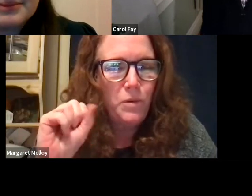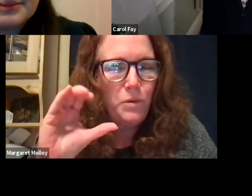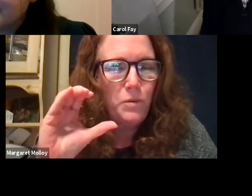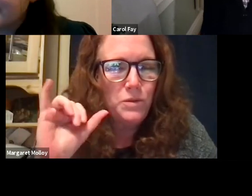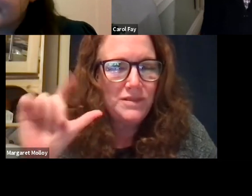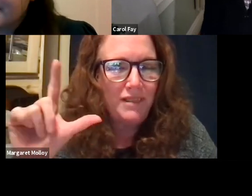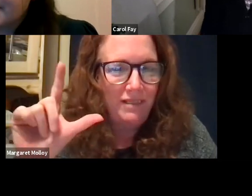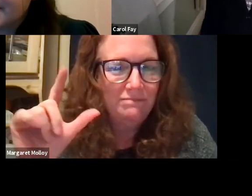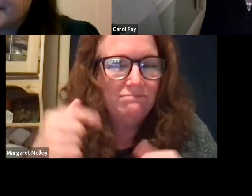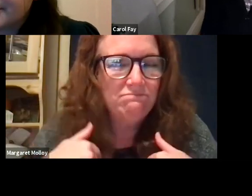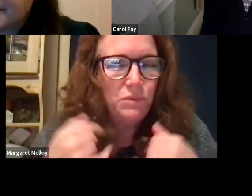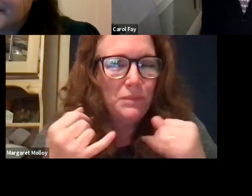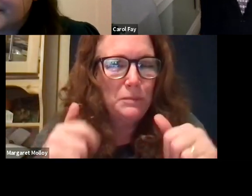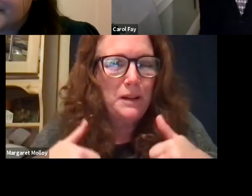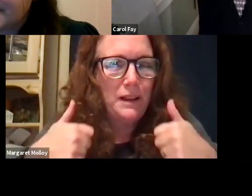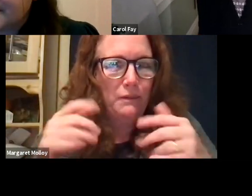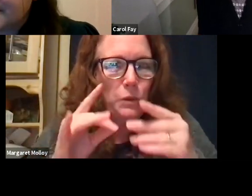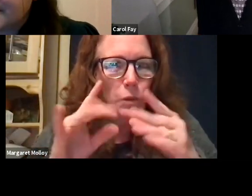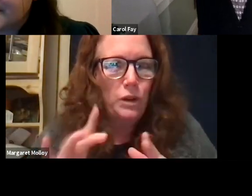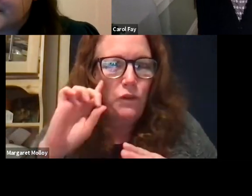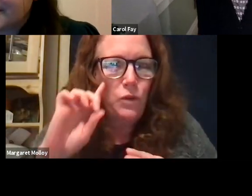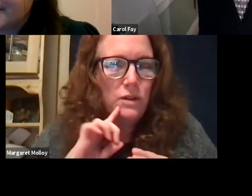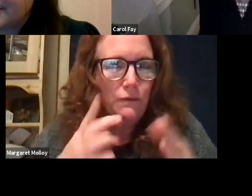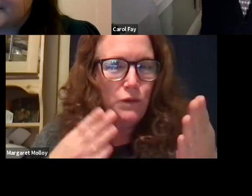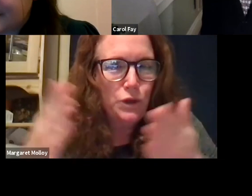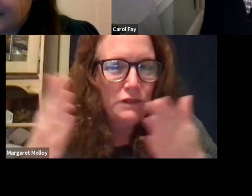and I work at Ocean State Independent Living Center,